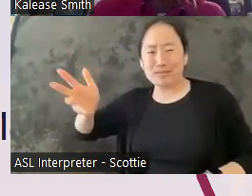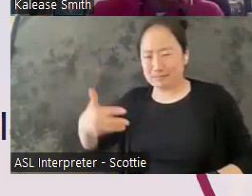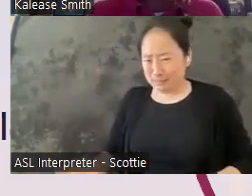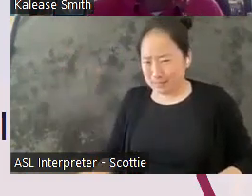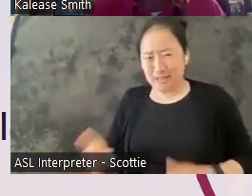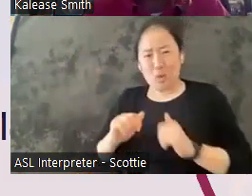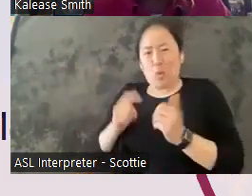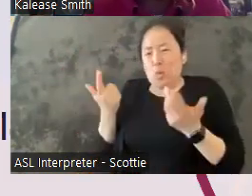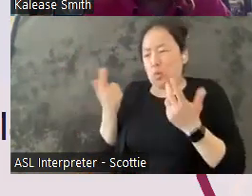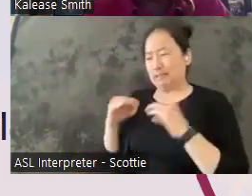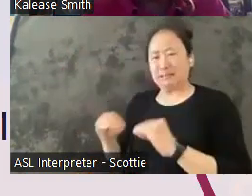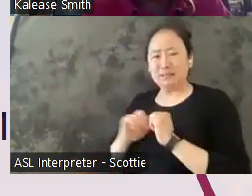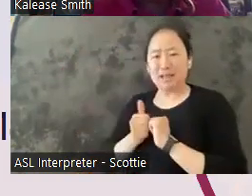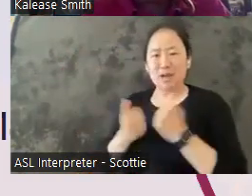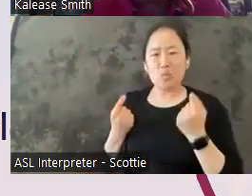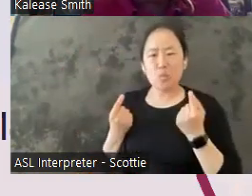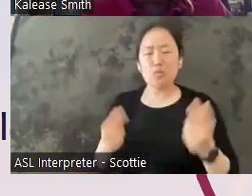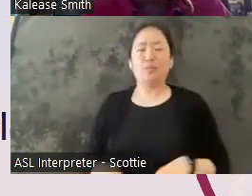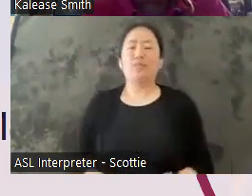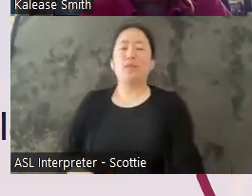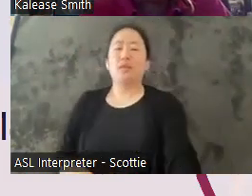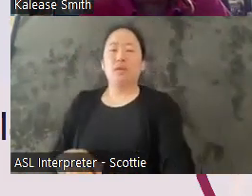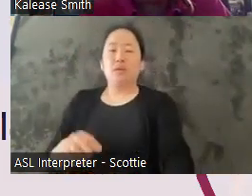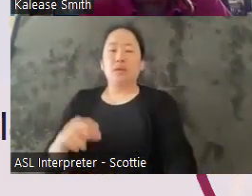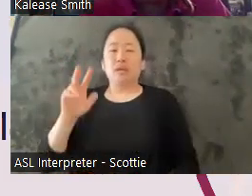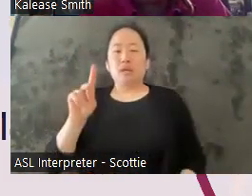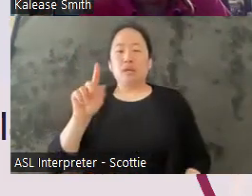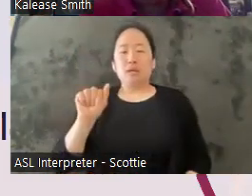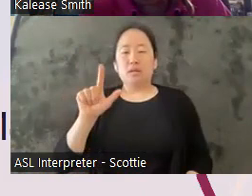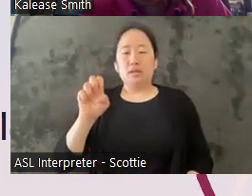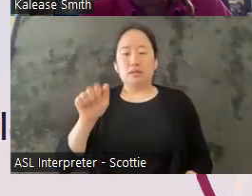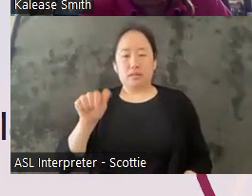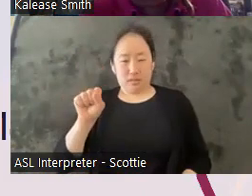Yeah, I think I think that's why